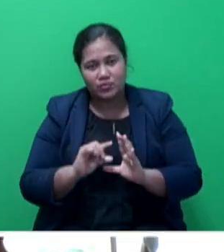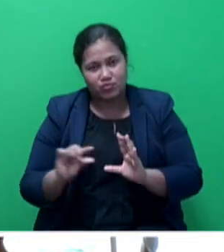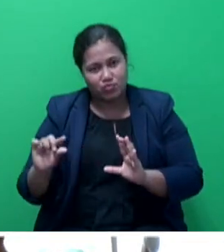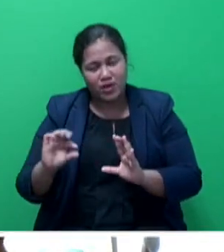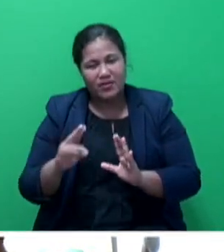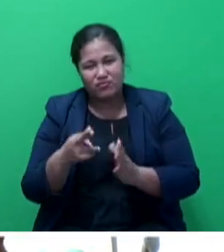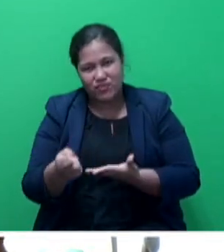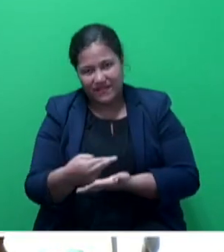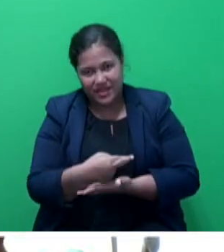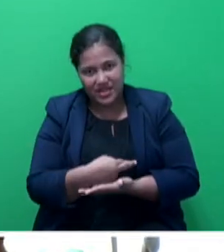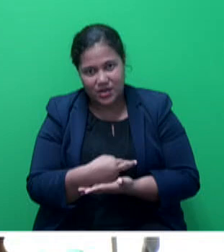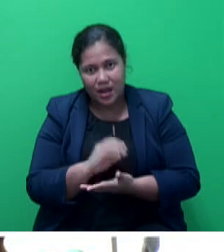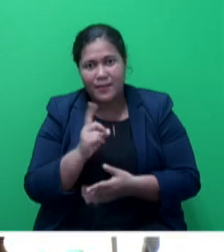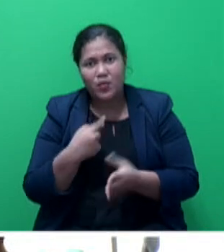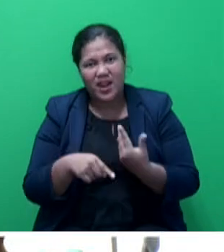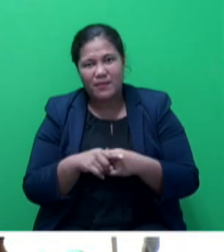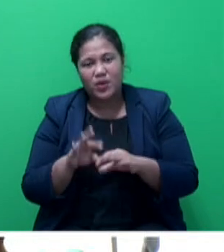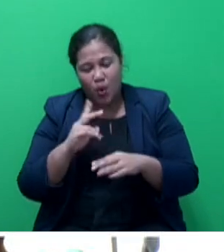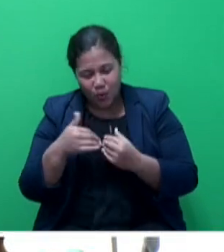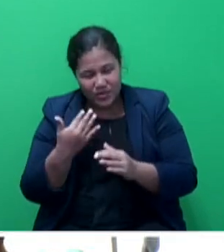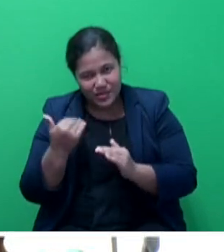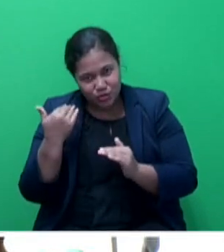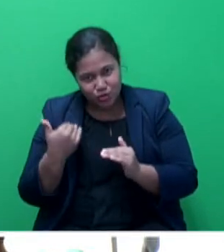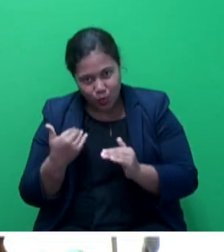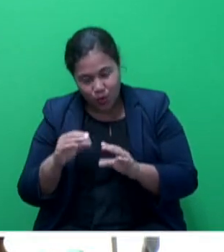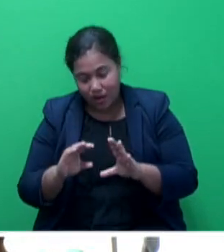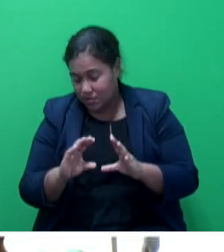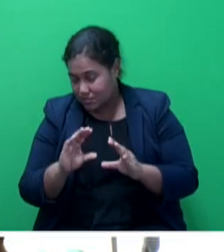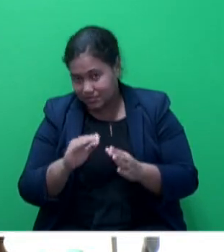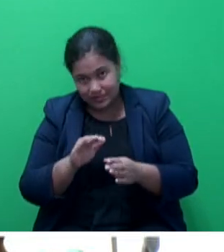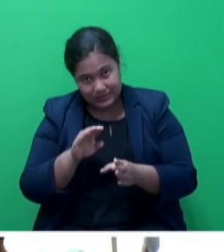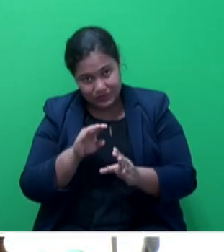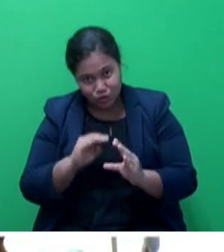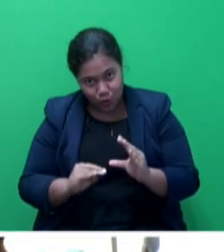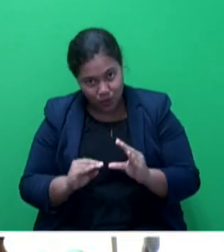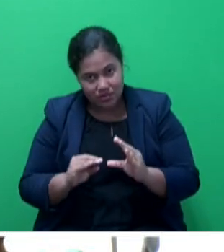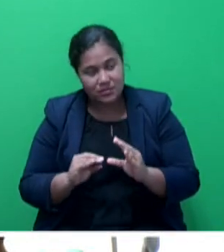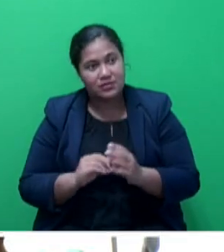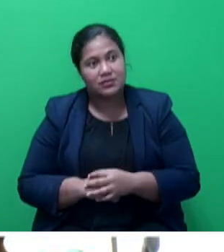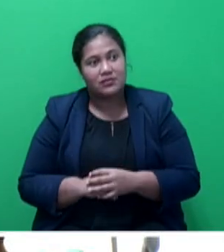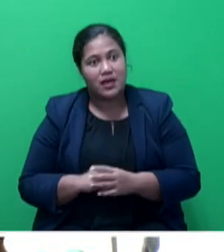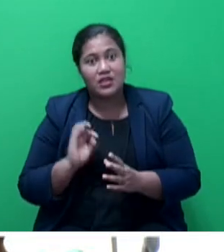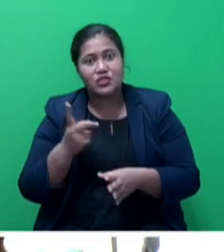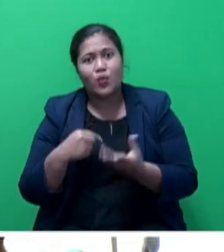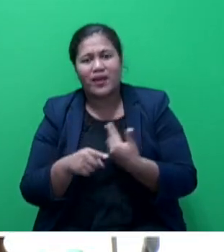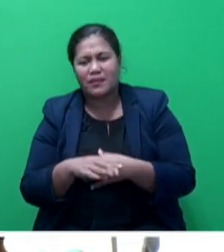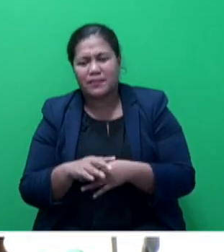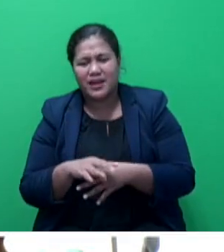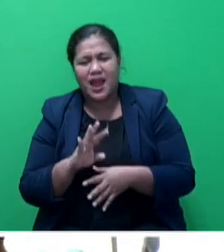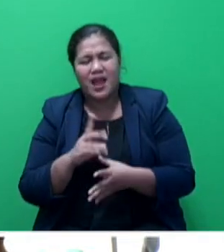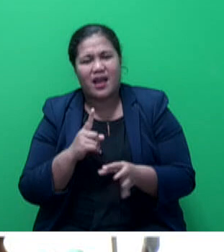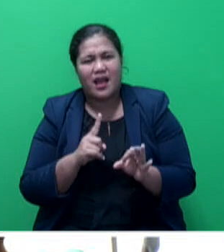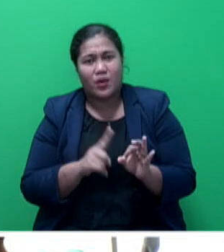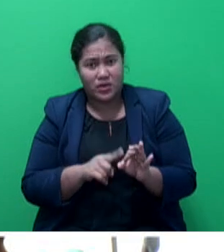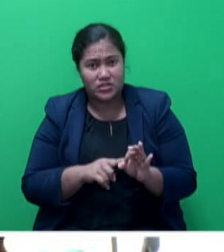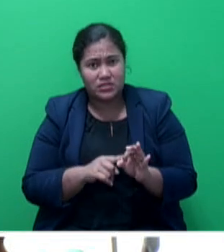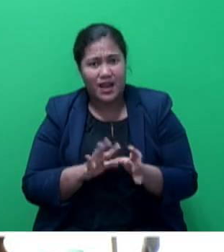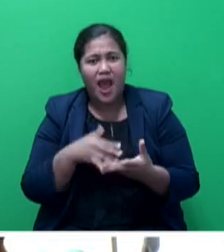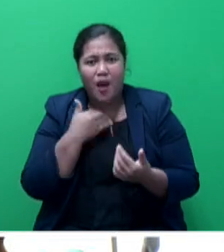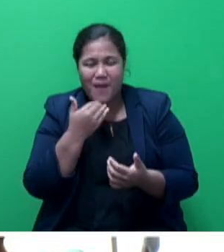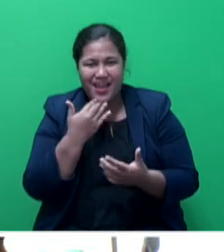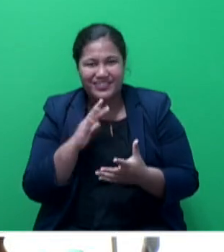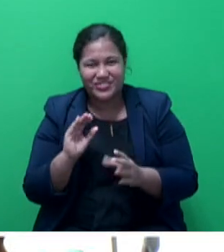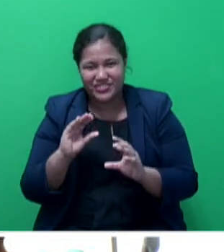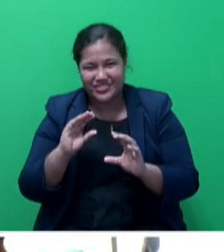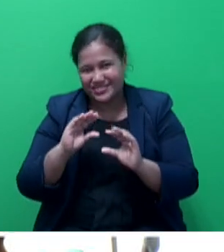always been a shortfall because we're running a government. So the question is, how much of a shortfall? And the